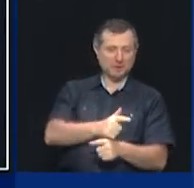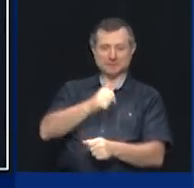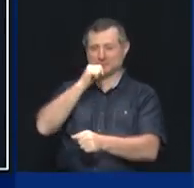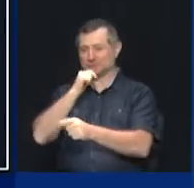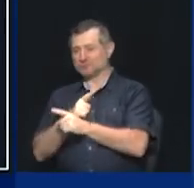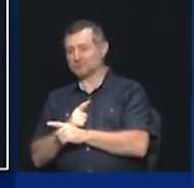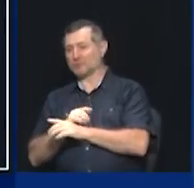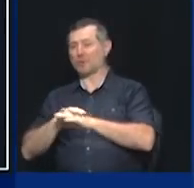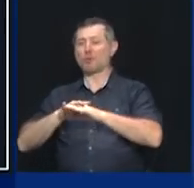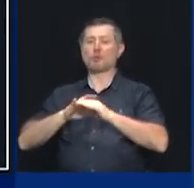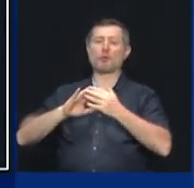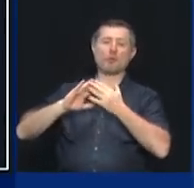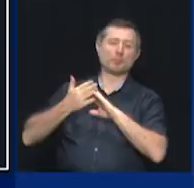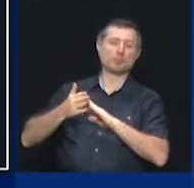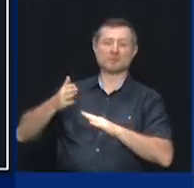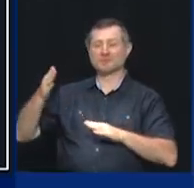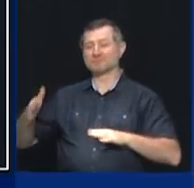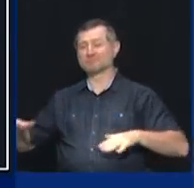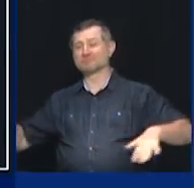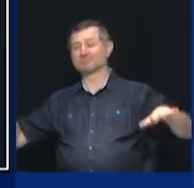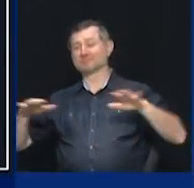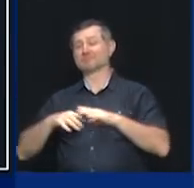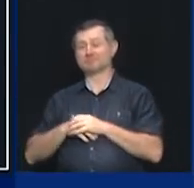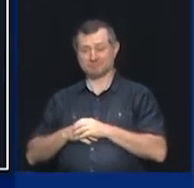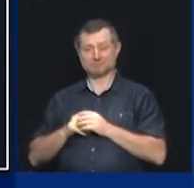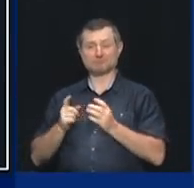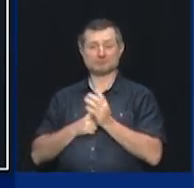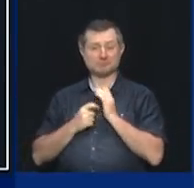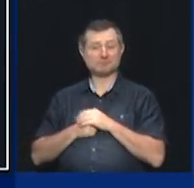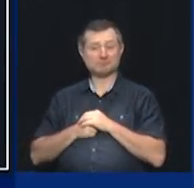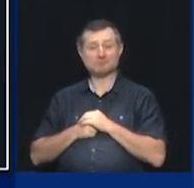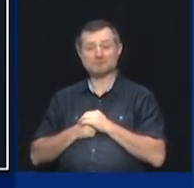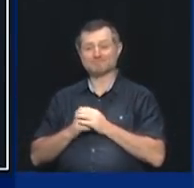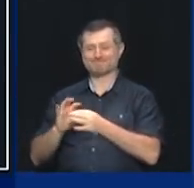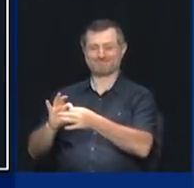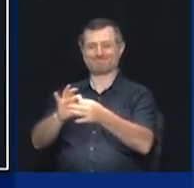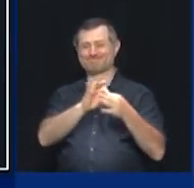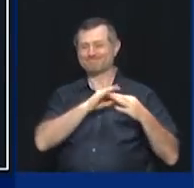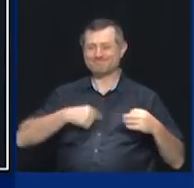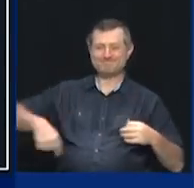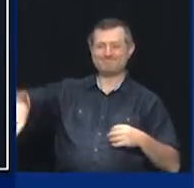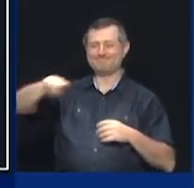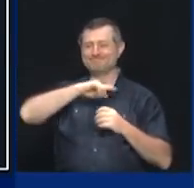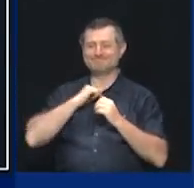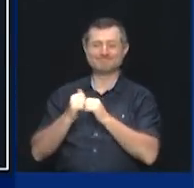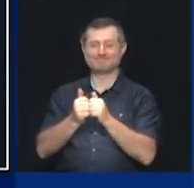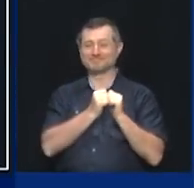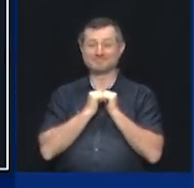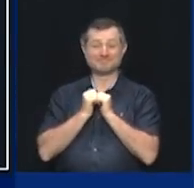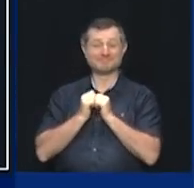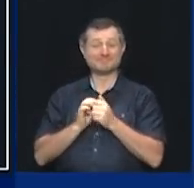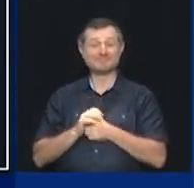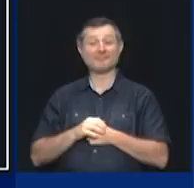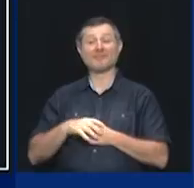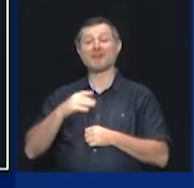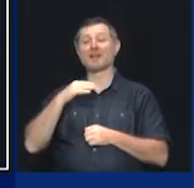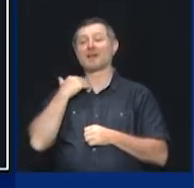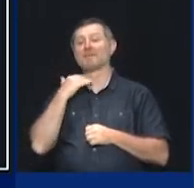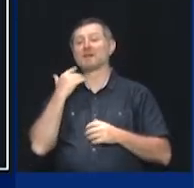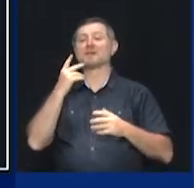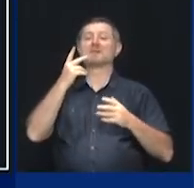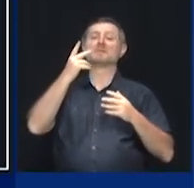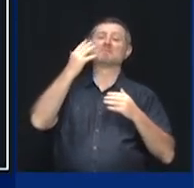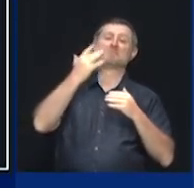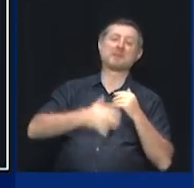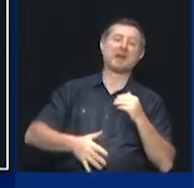that we stand up as one. And we say enough is enough. There's enough blood. There's enough carnage.